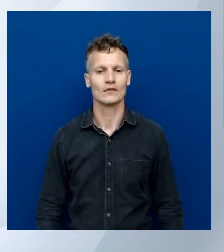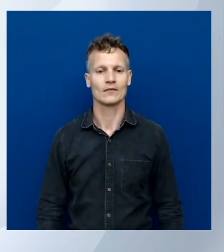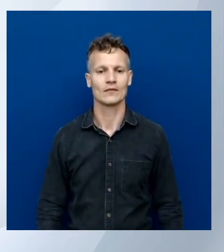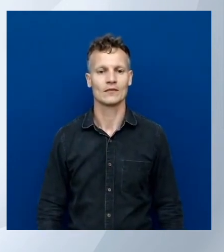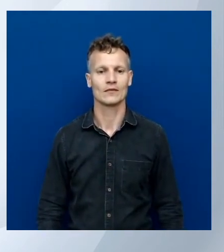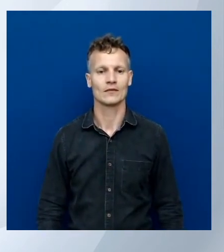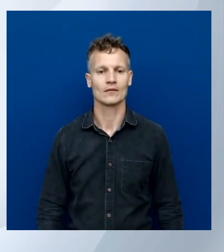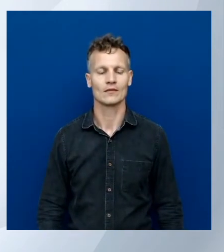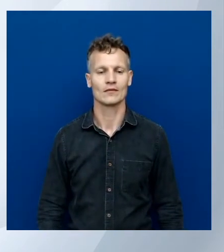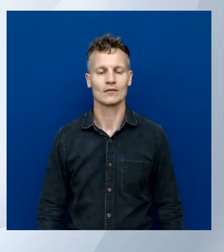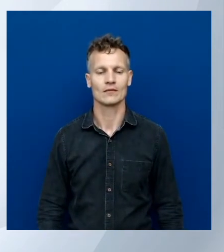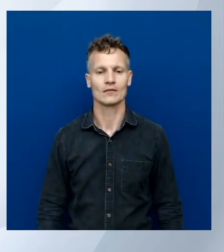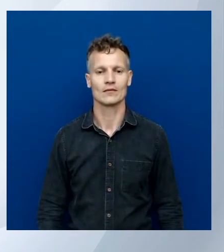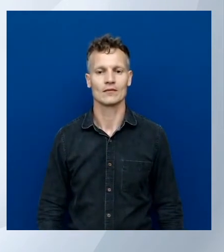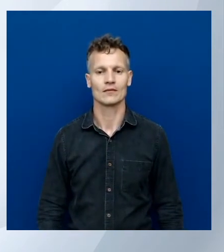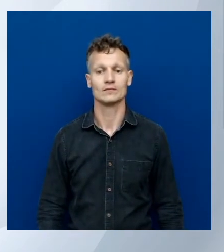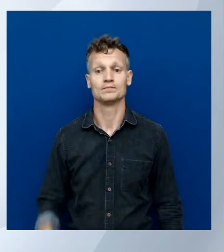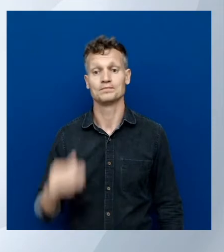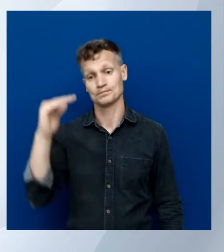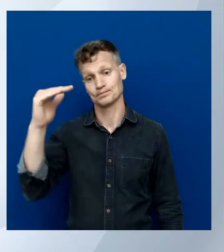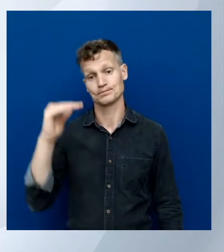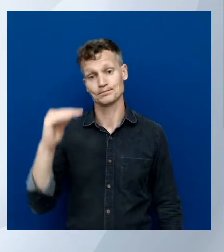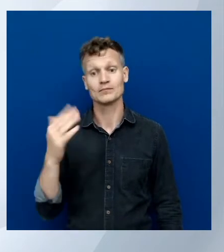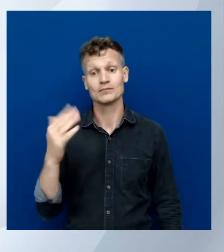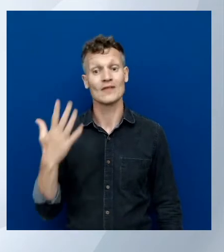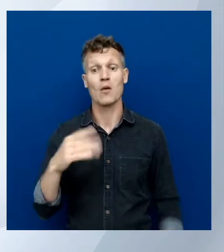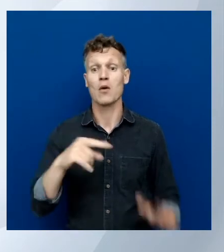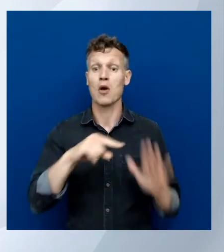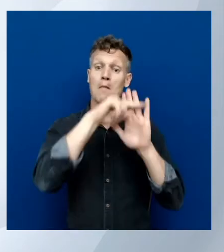assign a policy.